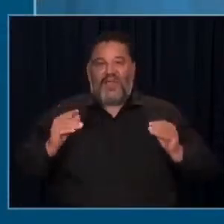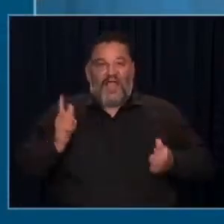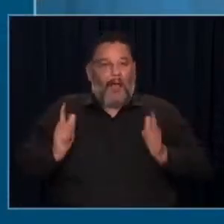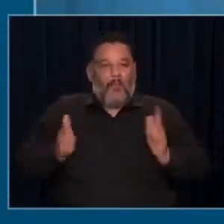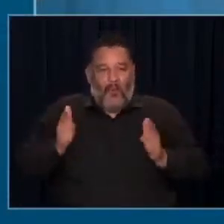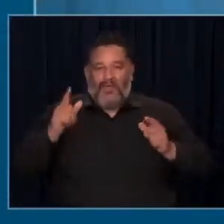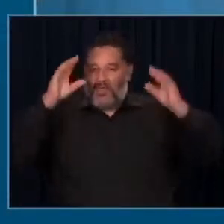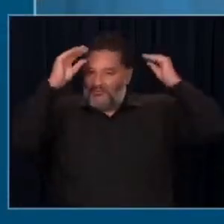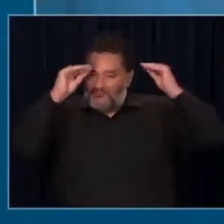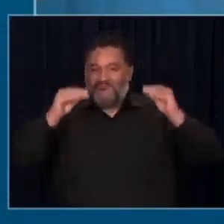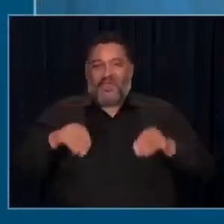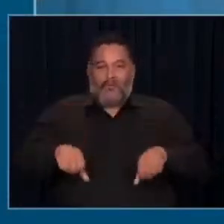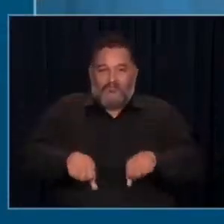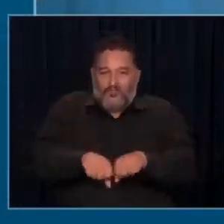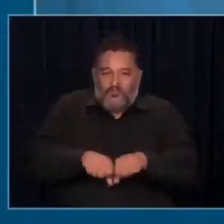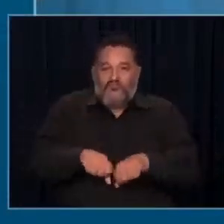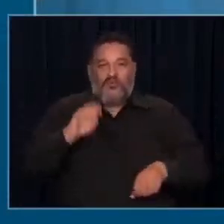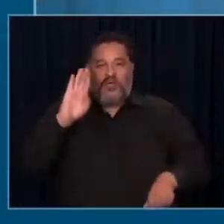the boots and the